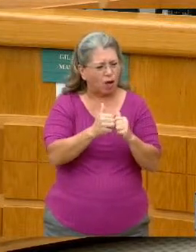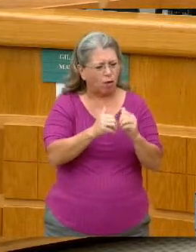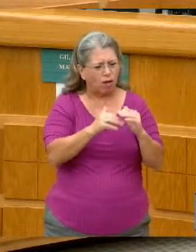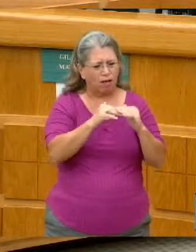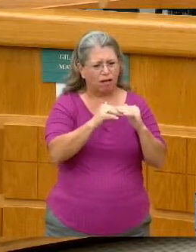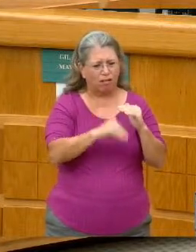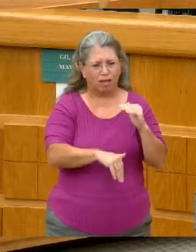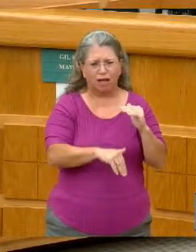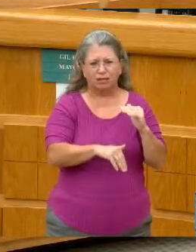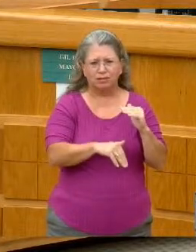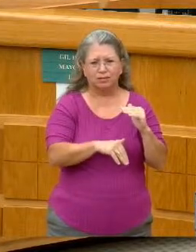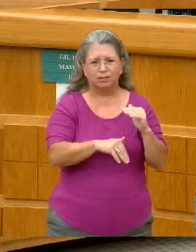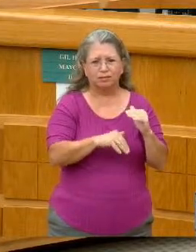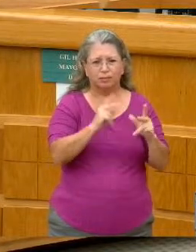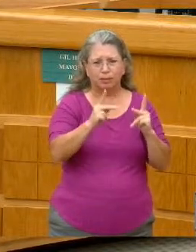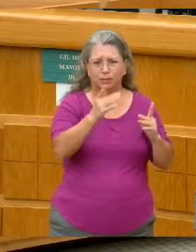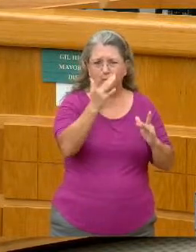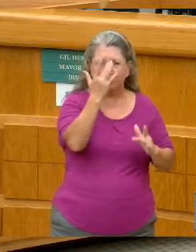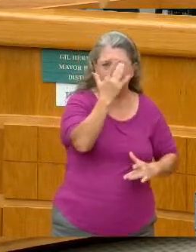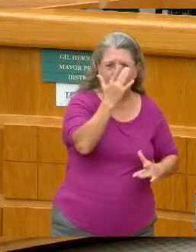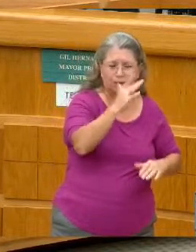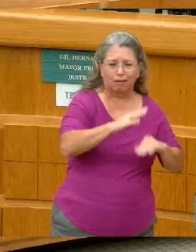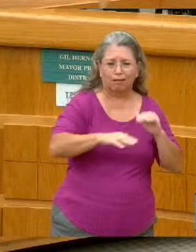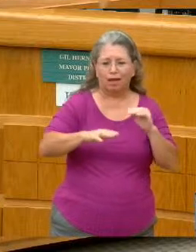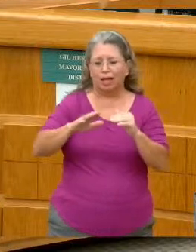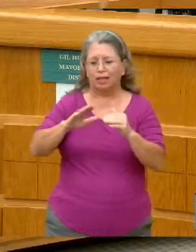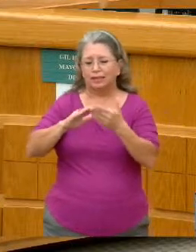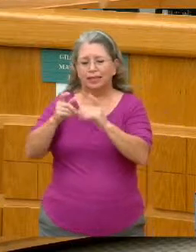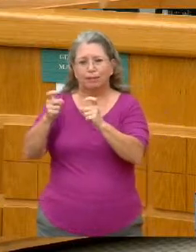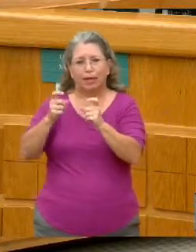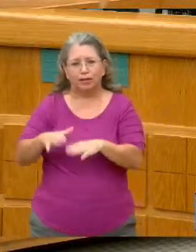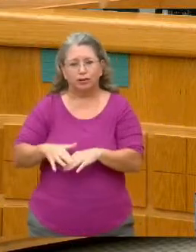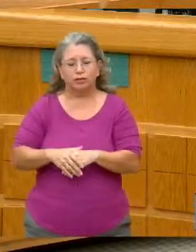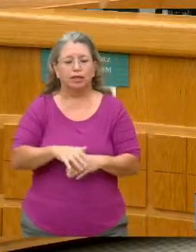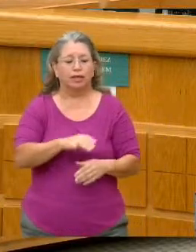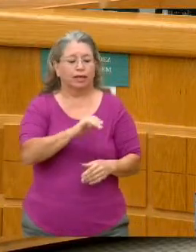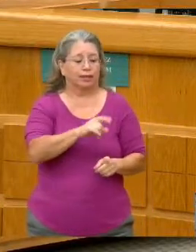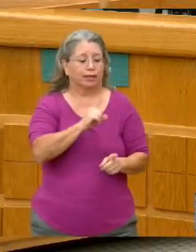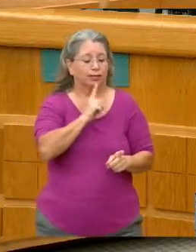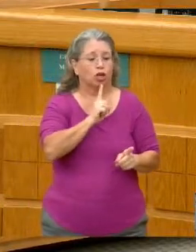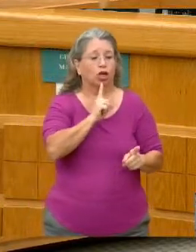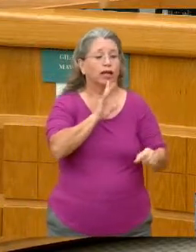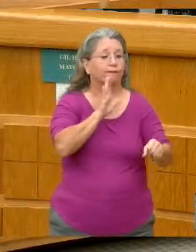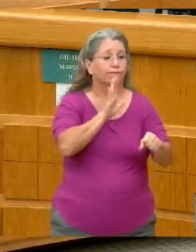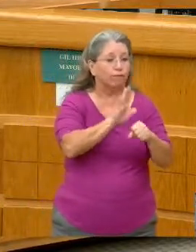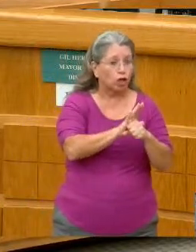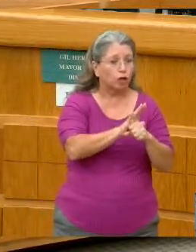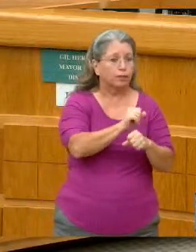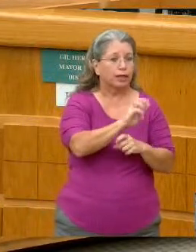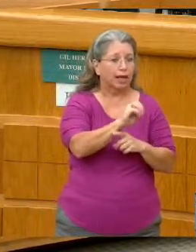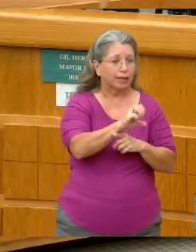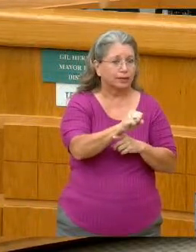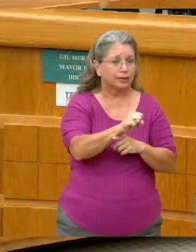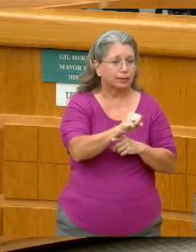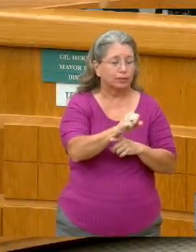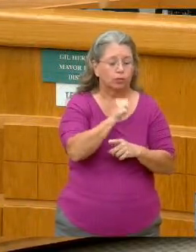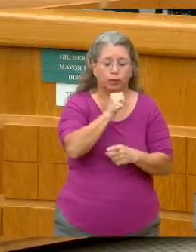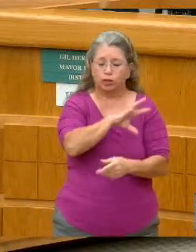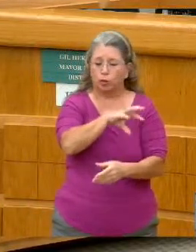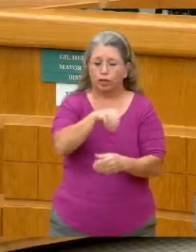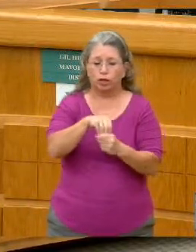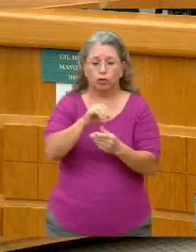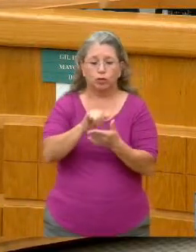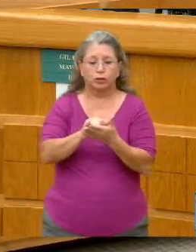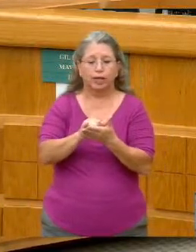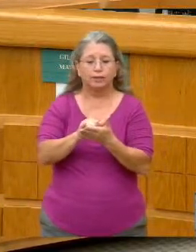than what City Manager Zanoni said? Well, these are confirmed cases, so there's no probable positives included in that. And you might